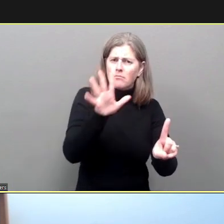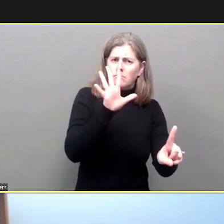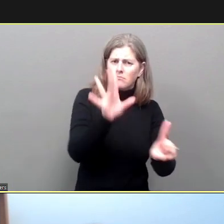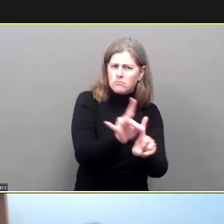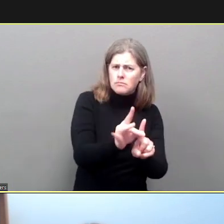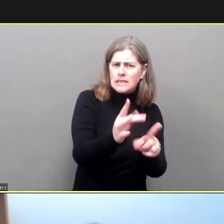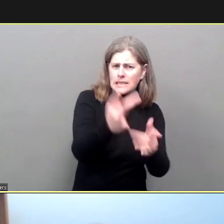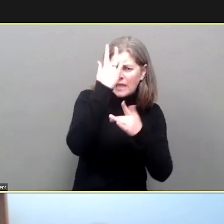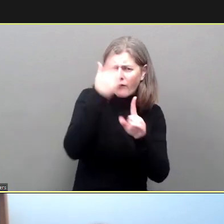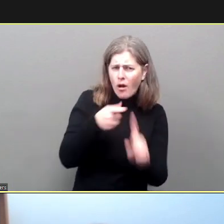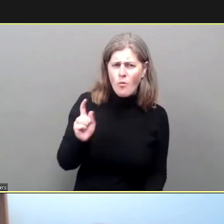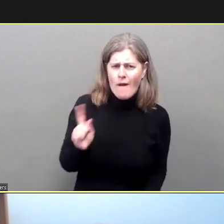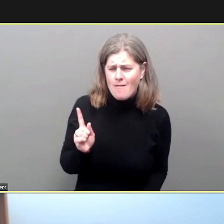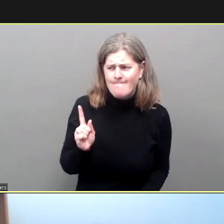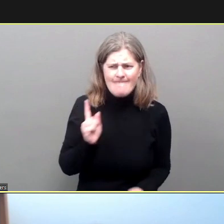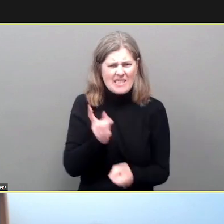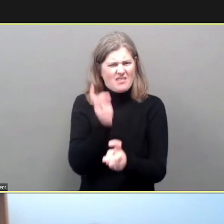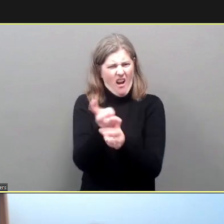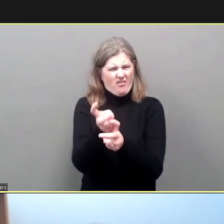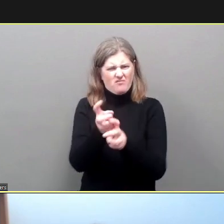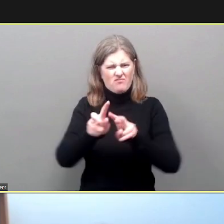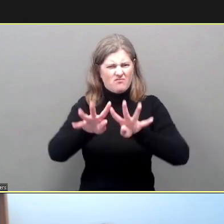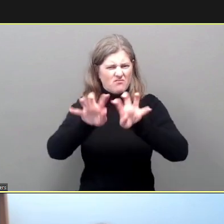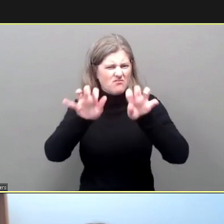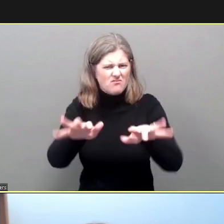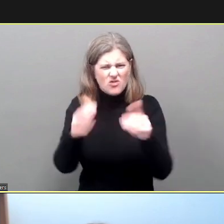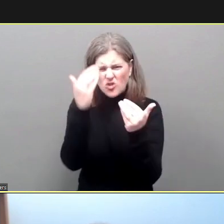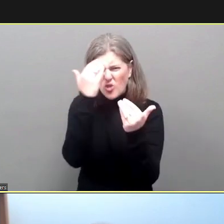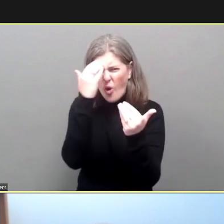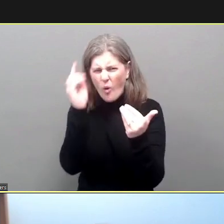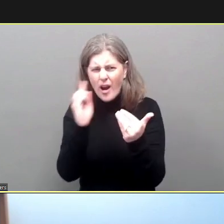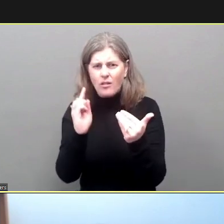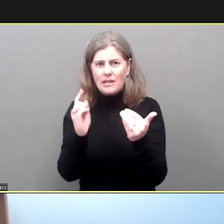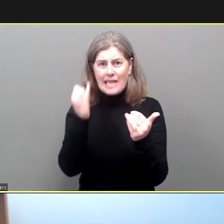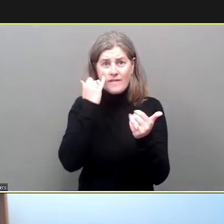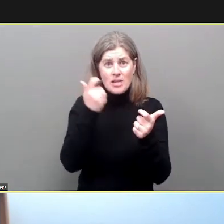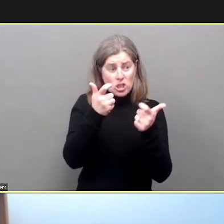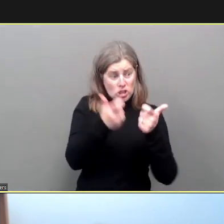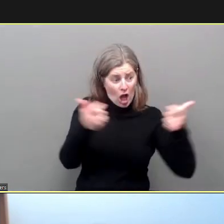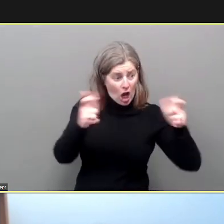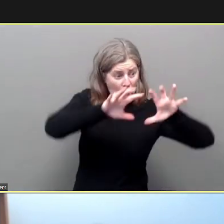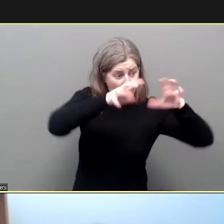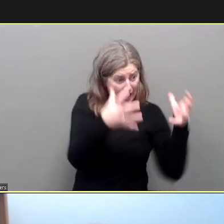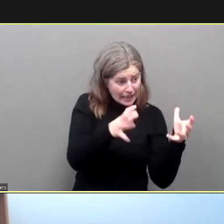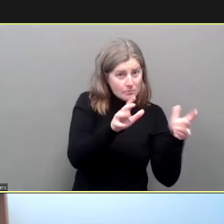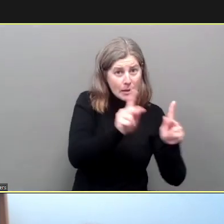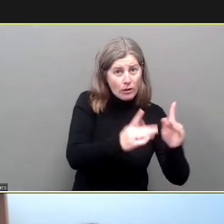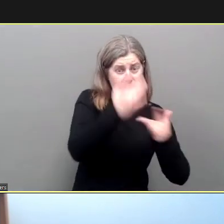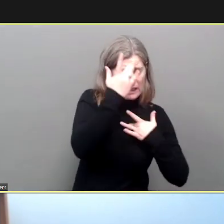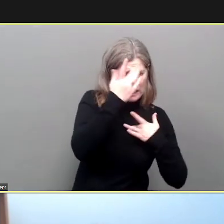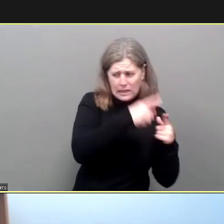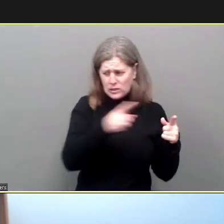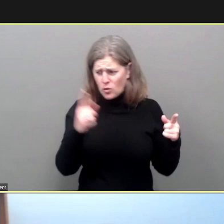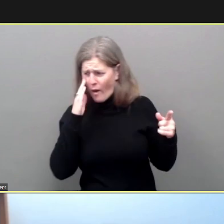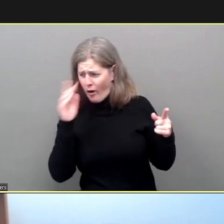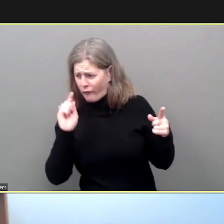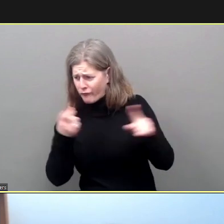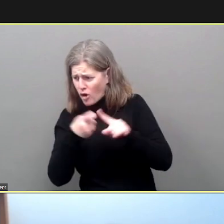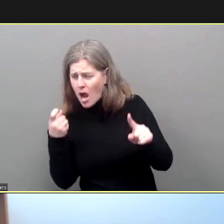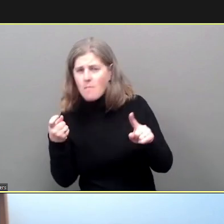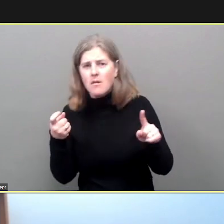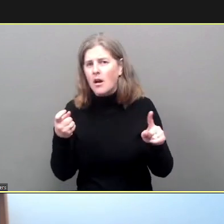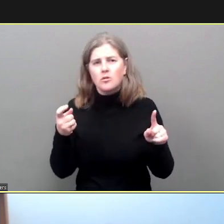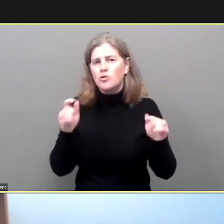infection, and it's very difficult to connect large number of cases together because the number of cases is